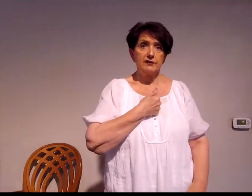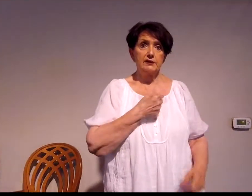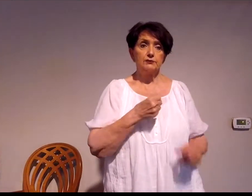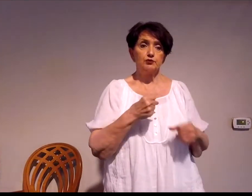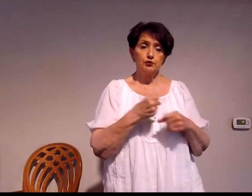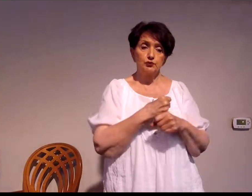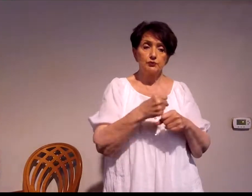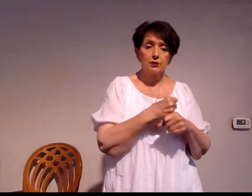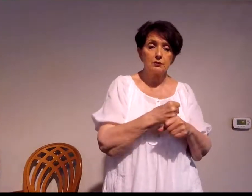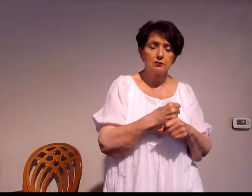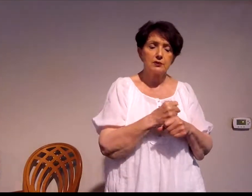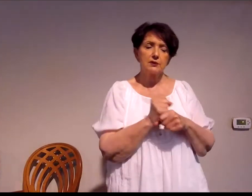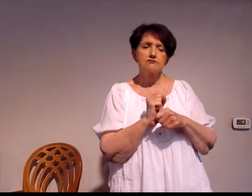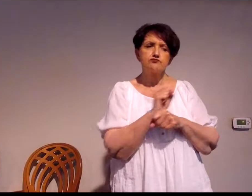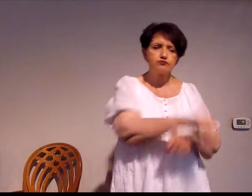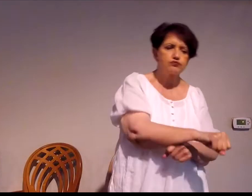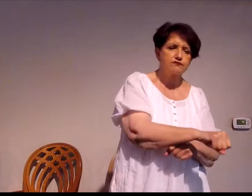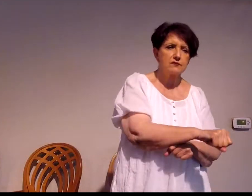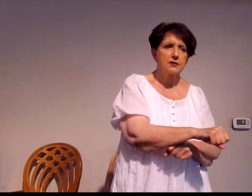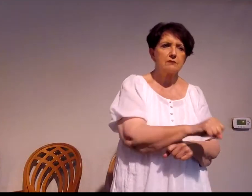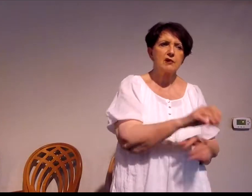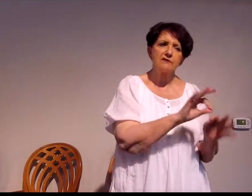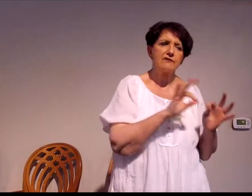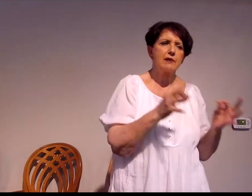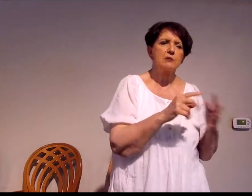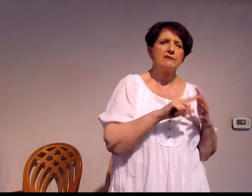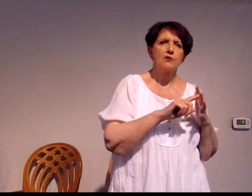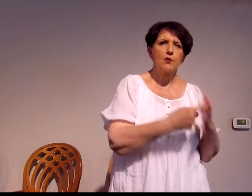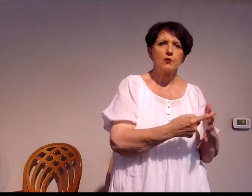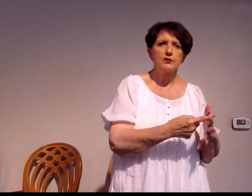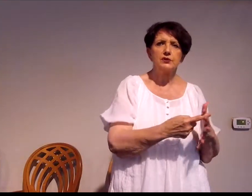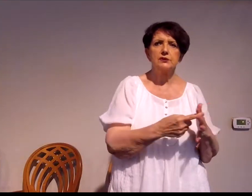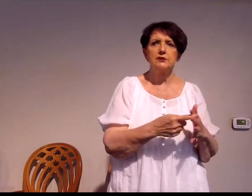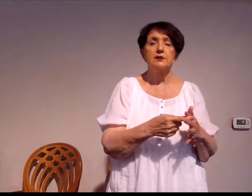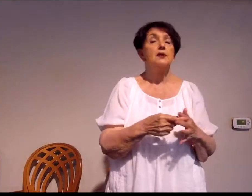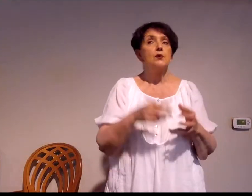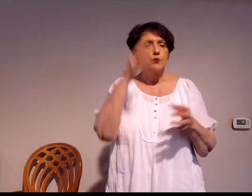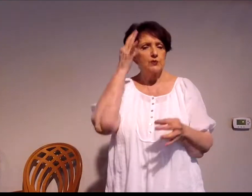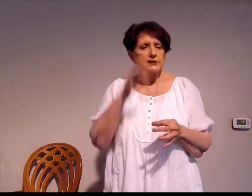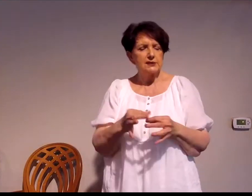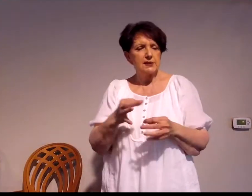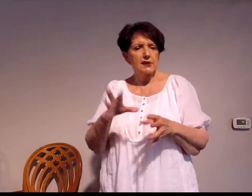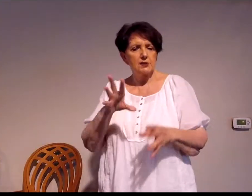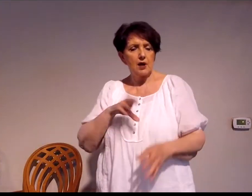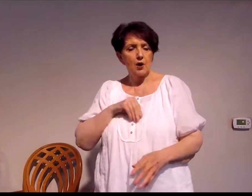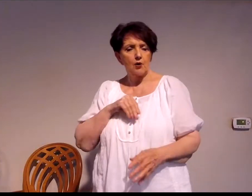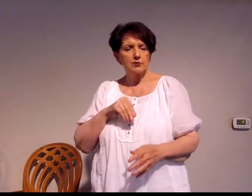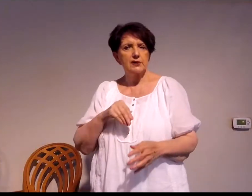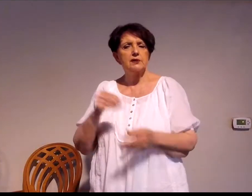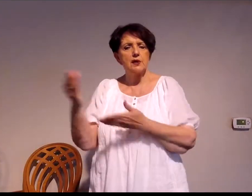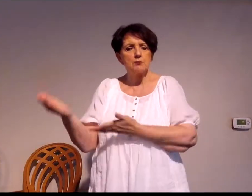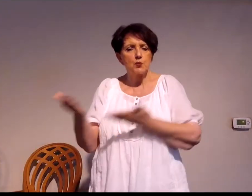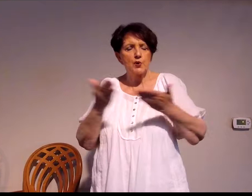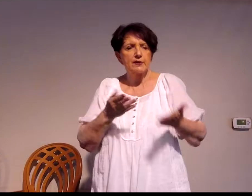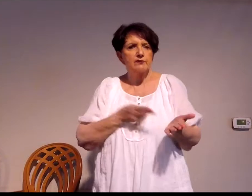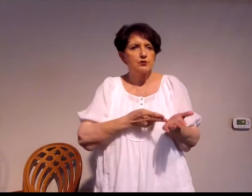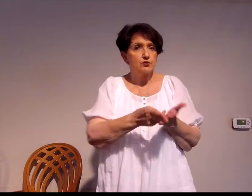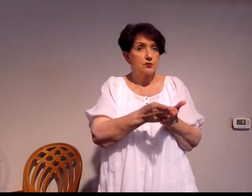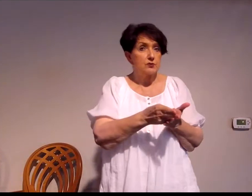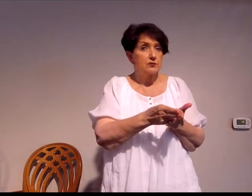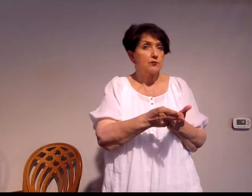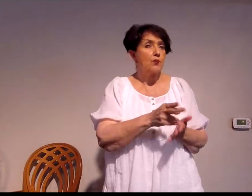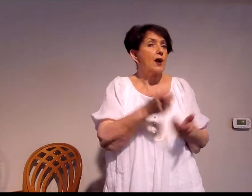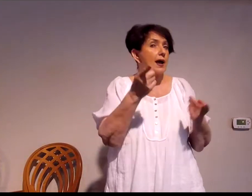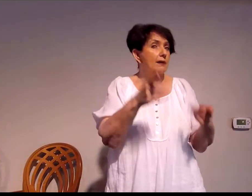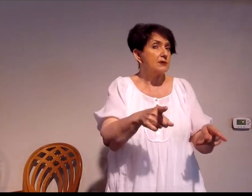origin. And when we decide to own our own stories and bring the truth into it, then we